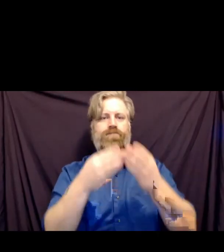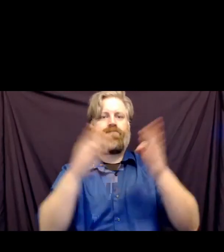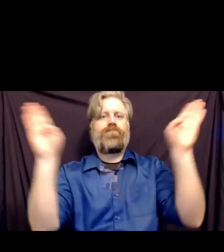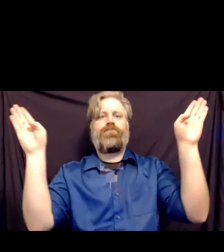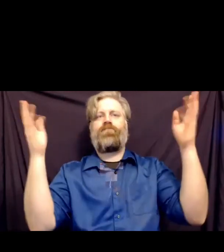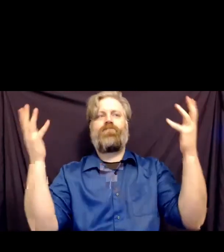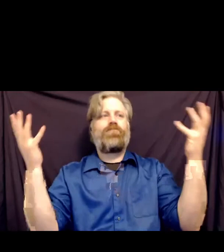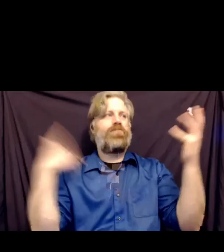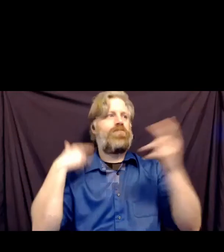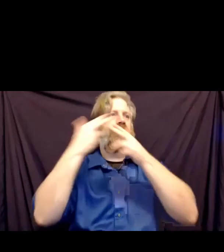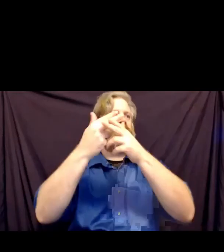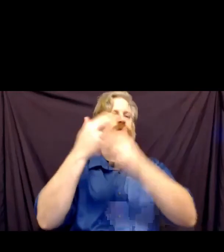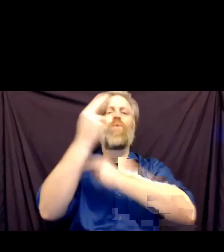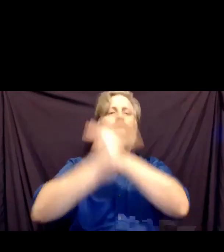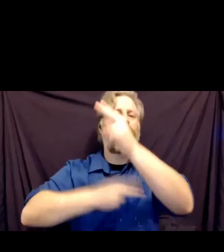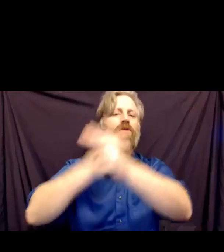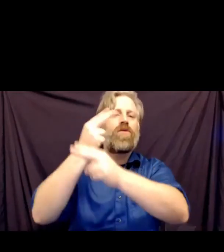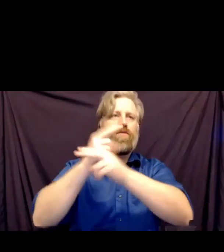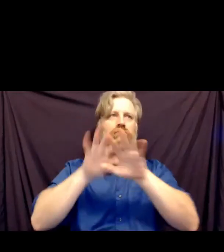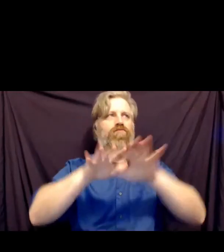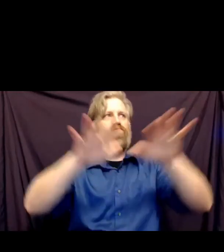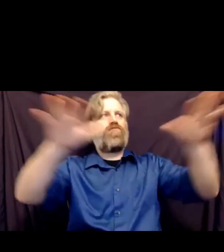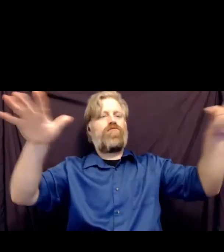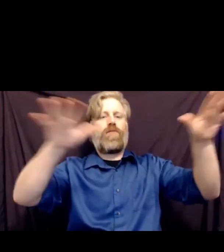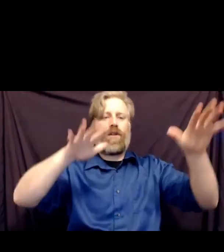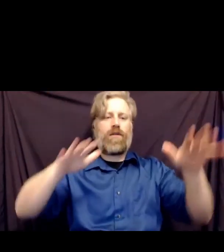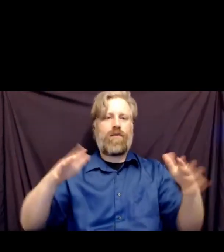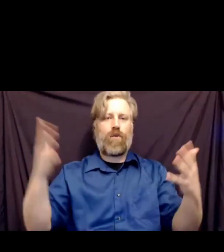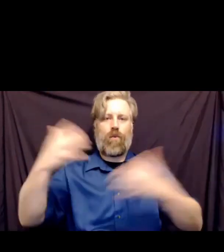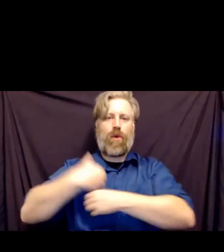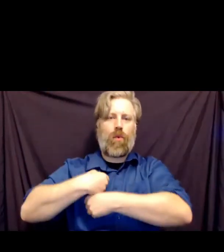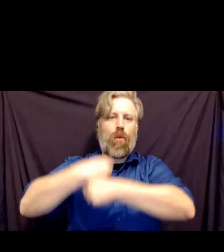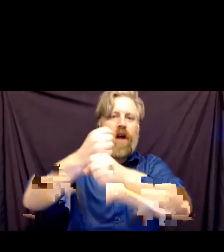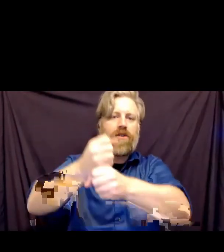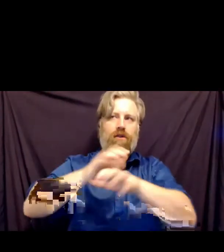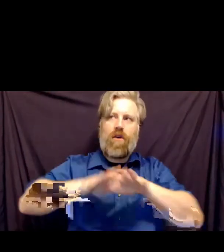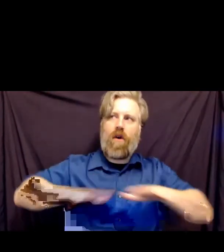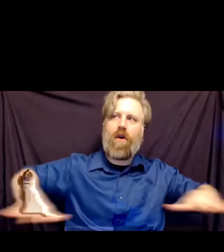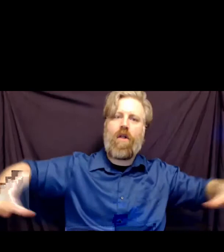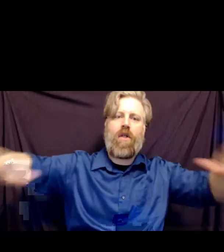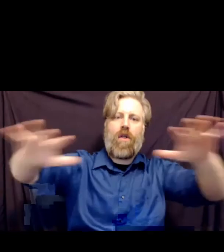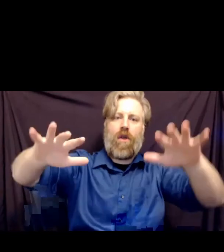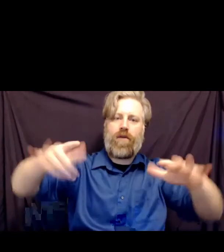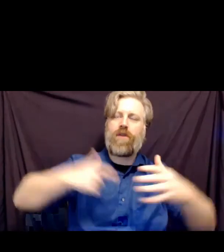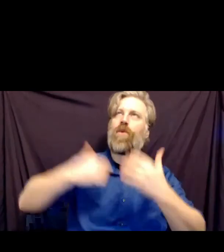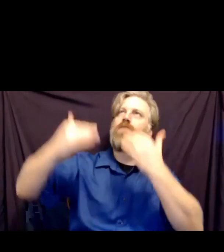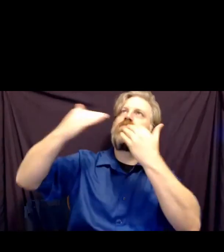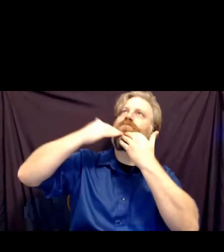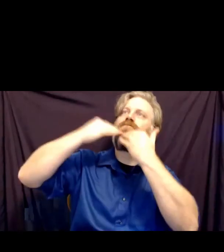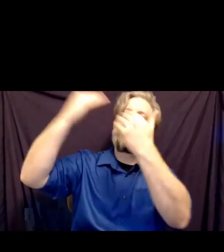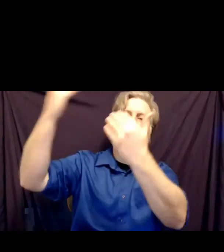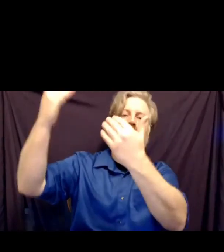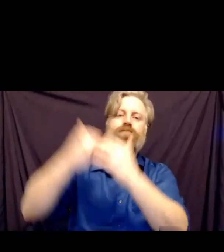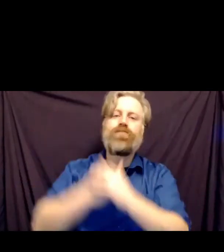we'll just call it the universe. It's like the source of all creation. So we thank the source, and we tell